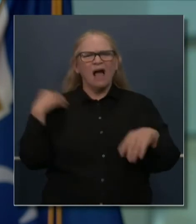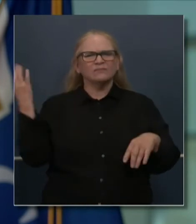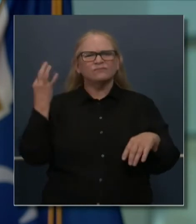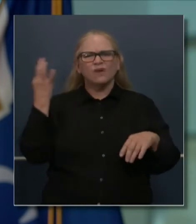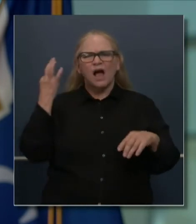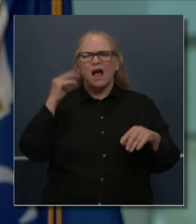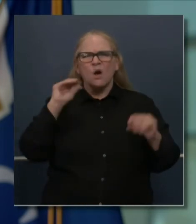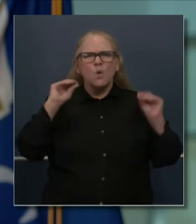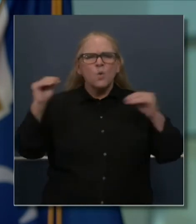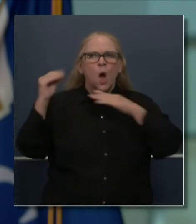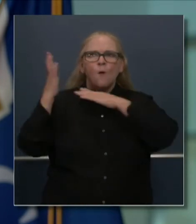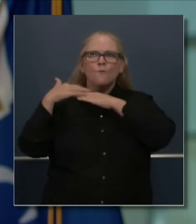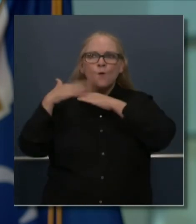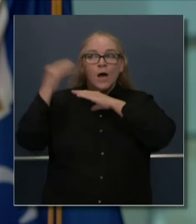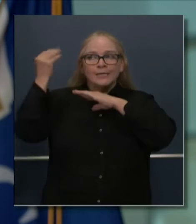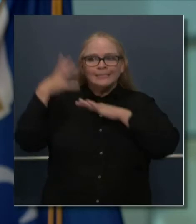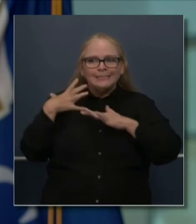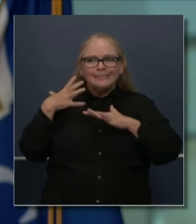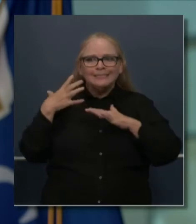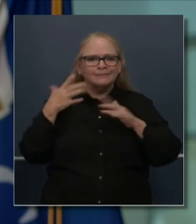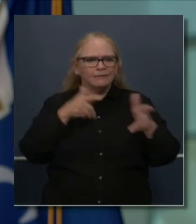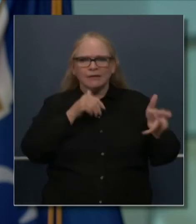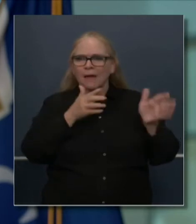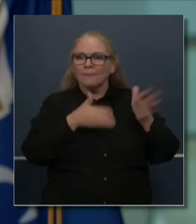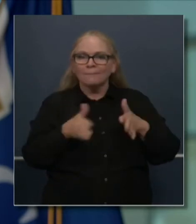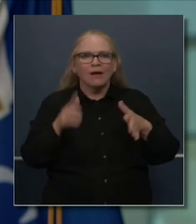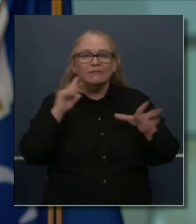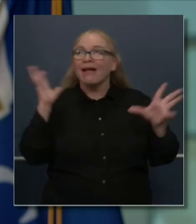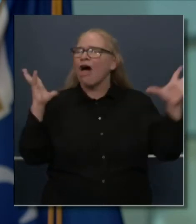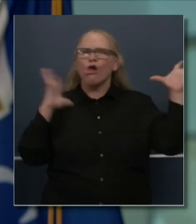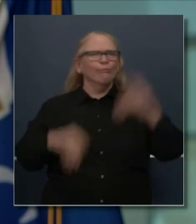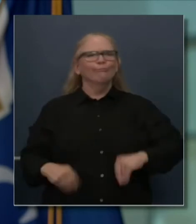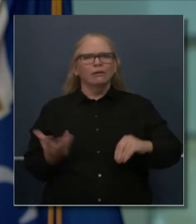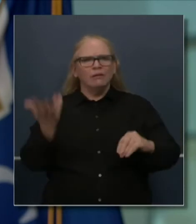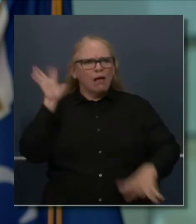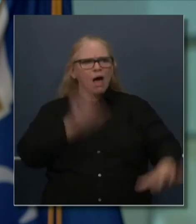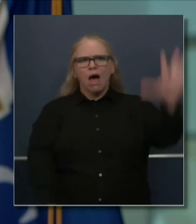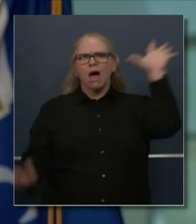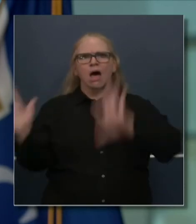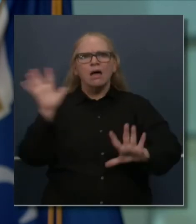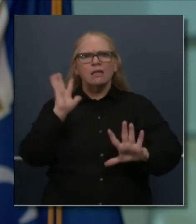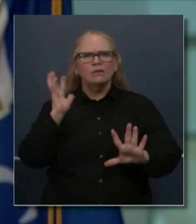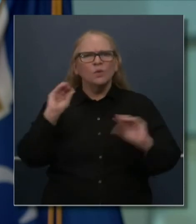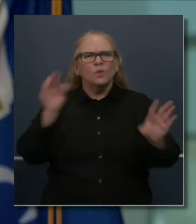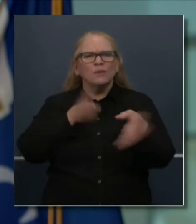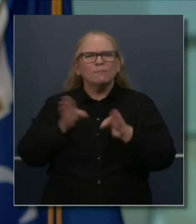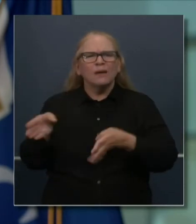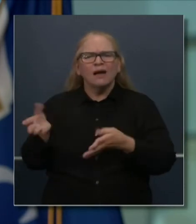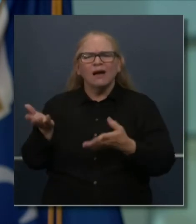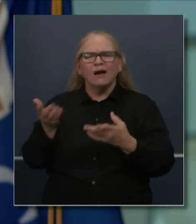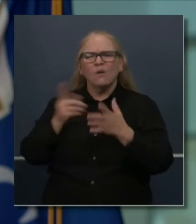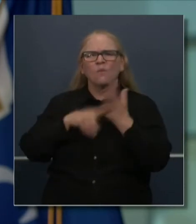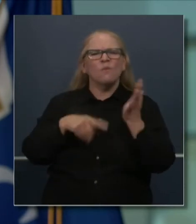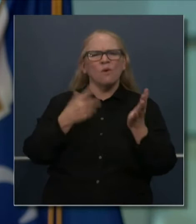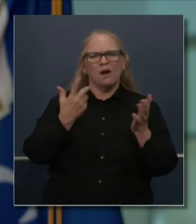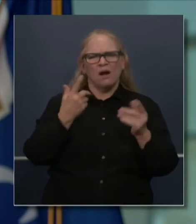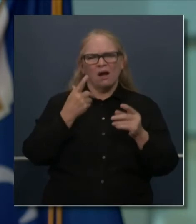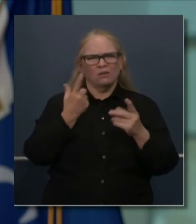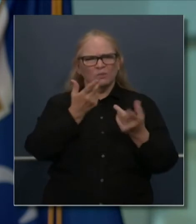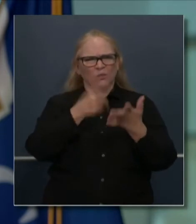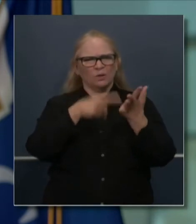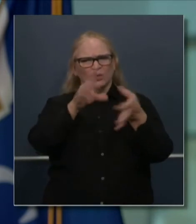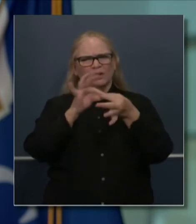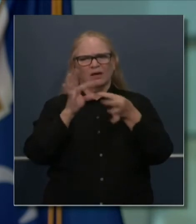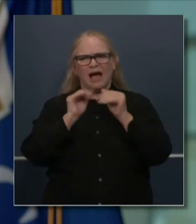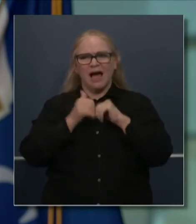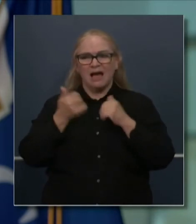warning, people couldn't prepare for this, for the power outages. What can you tell people now? Because it could happen at any time. Well,